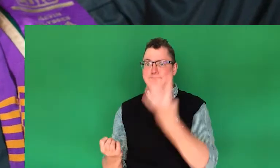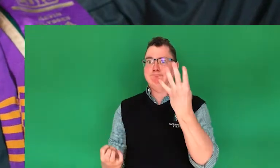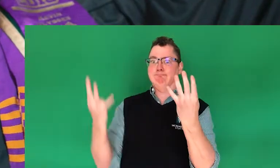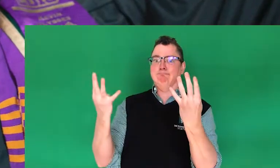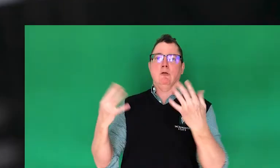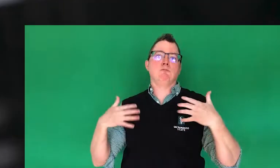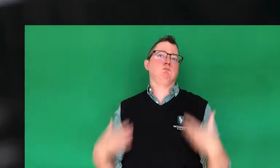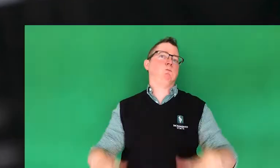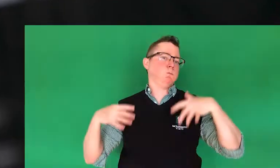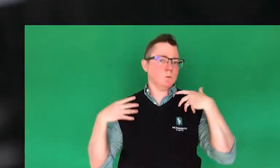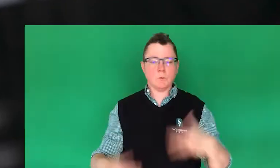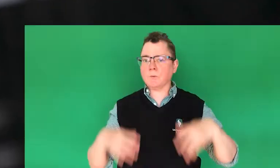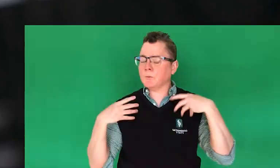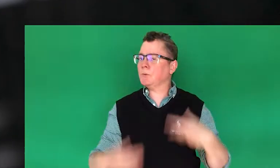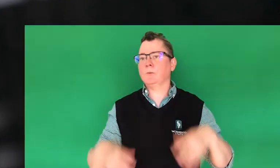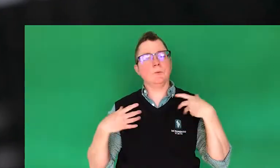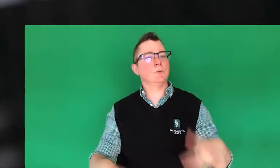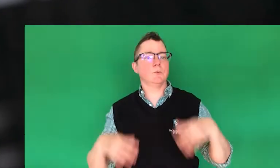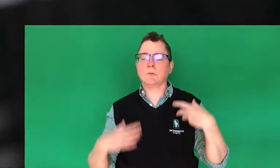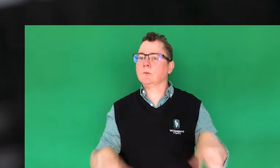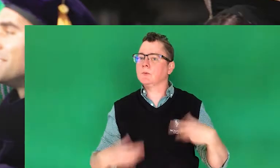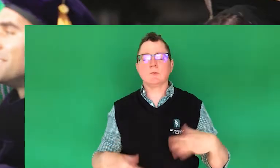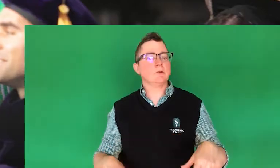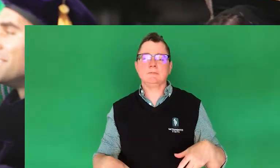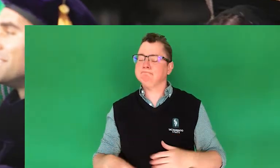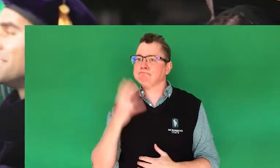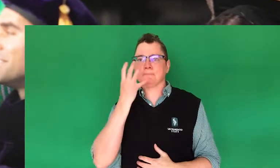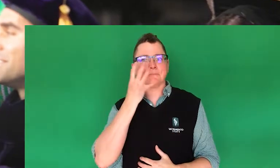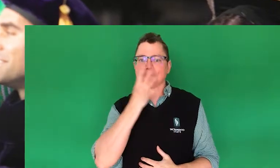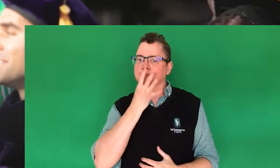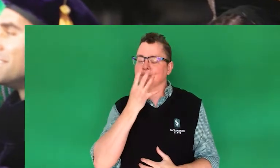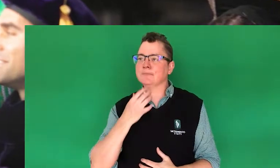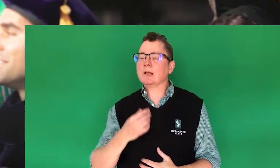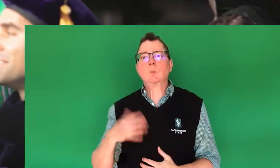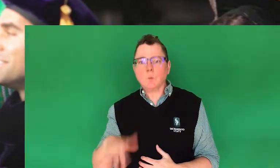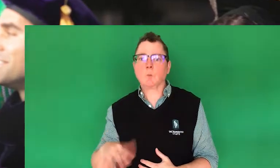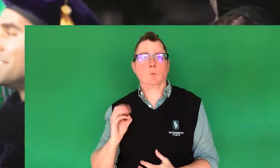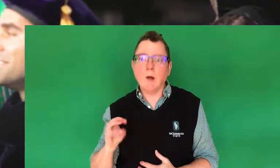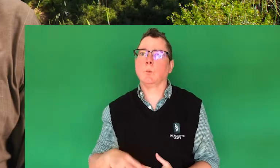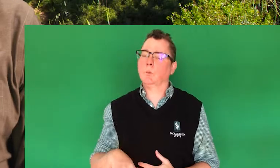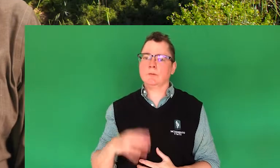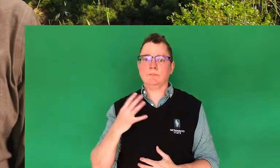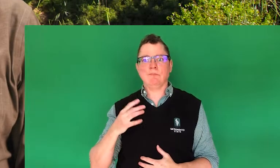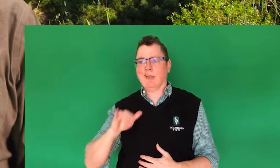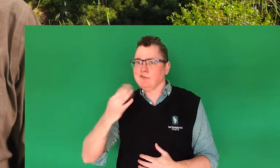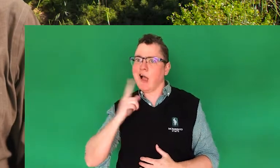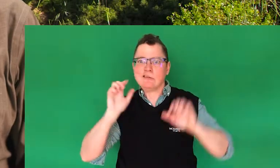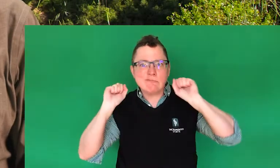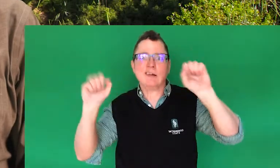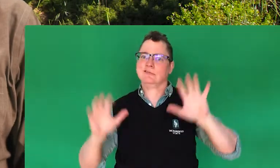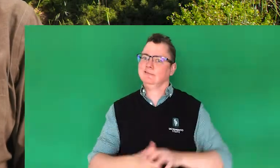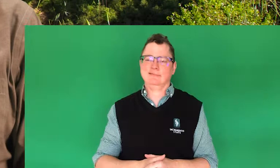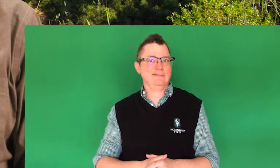generation graduates, and then you look at that and then there's this wave of students that get up, I look back and I